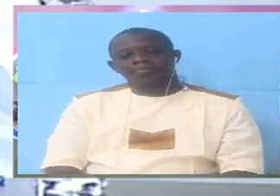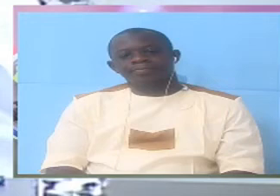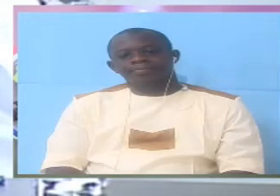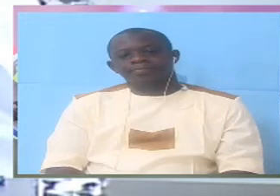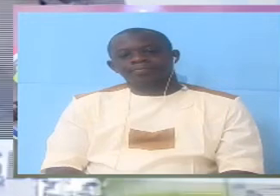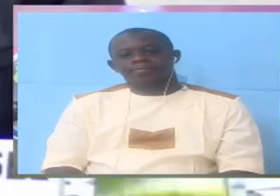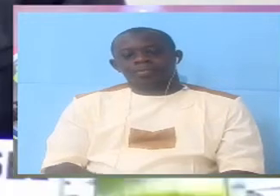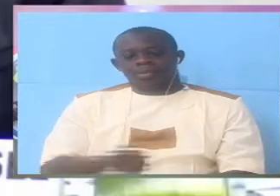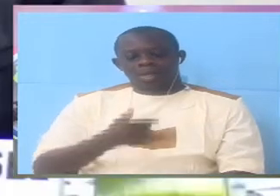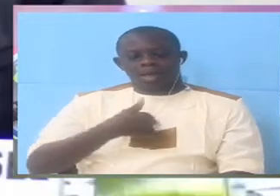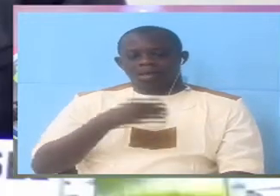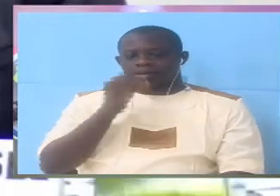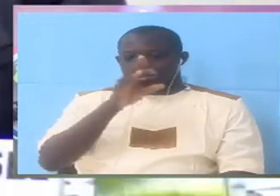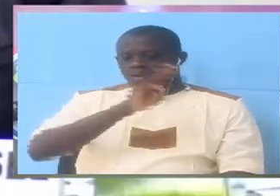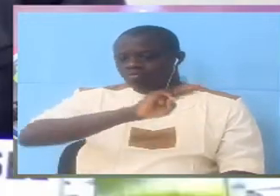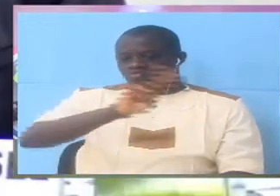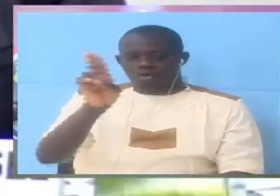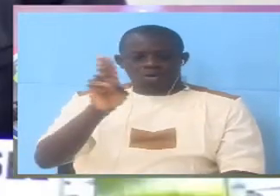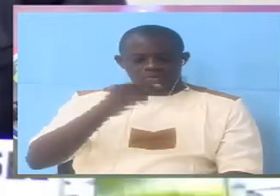said, no, I did not.